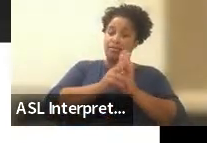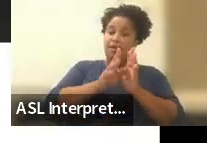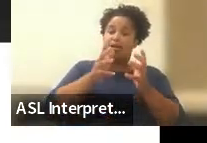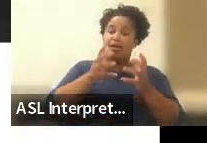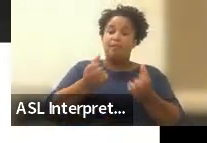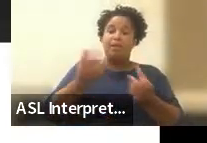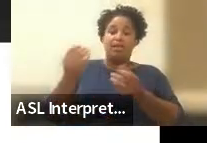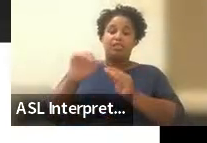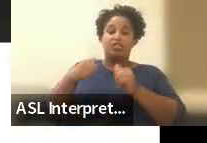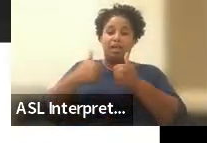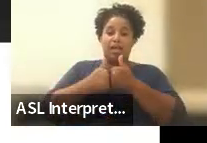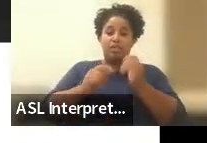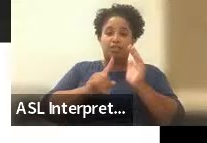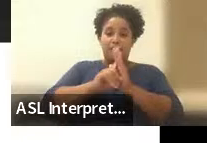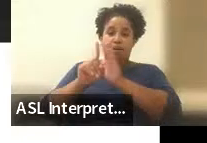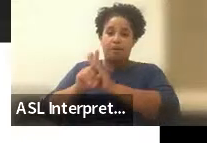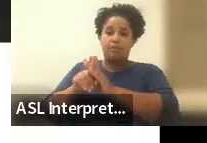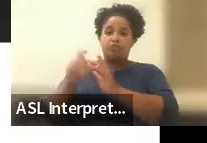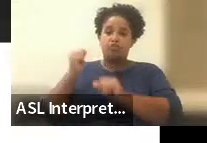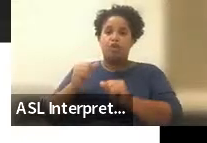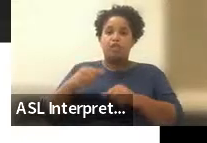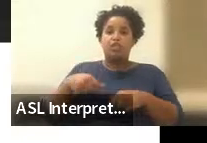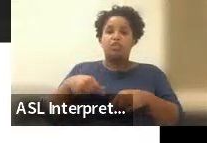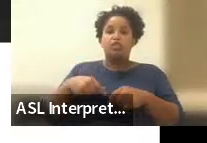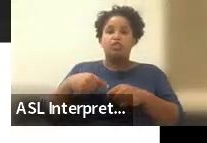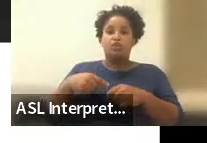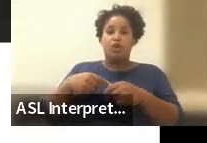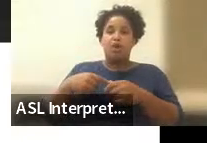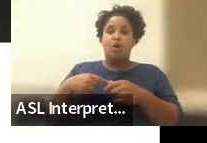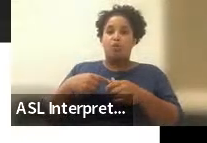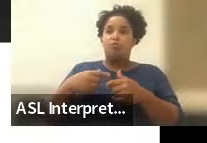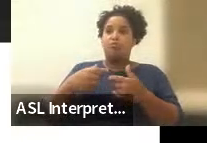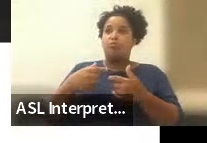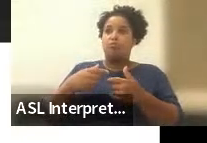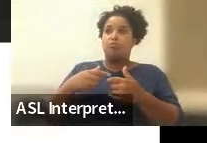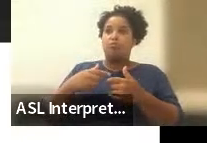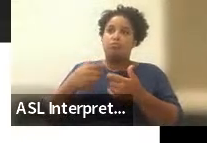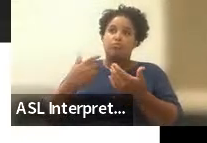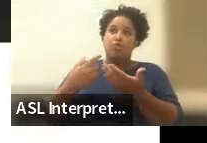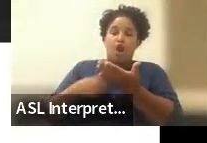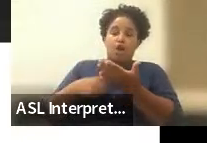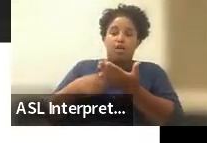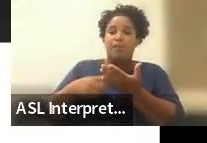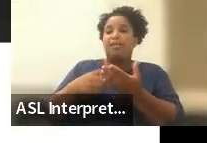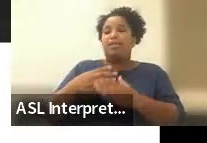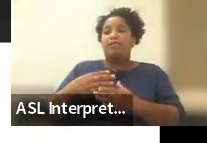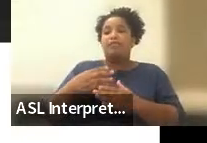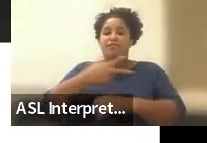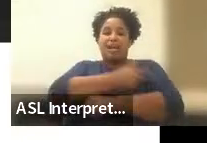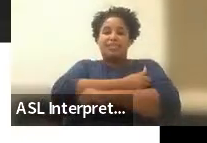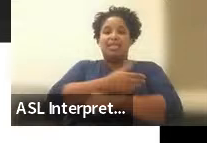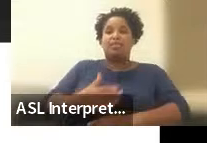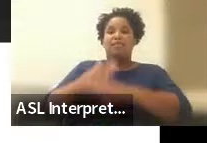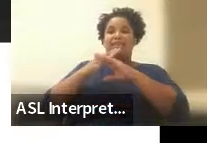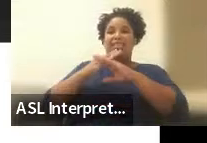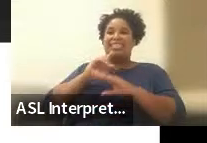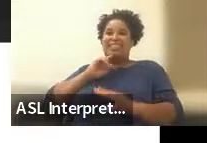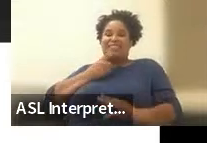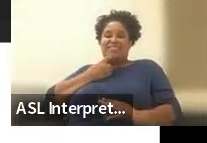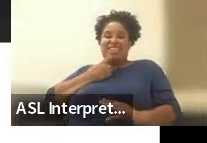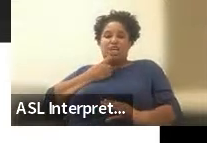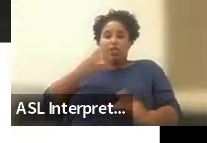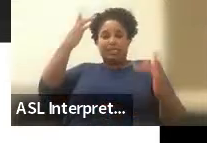that the strongest argument for vaccine is that it prevents severe disease,